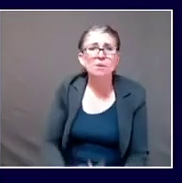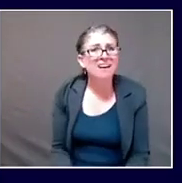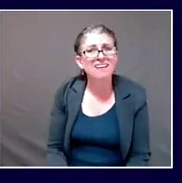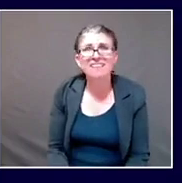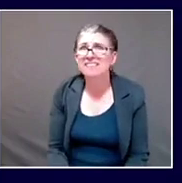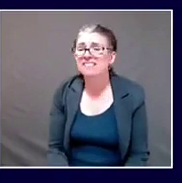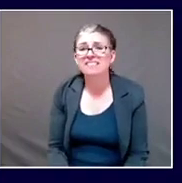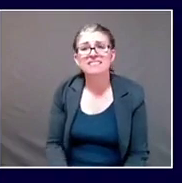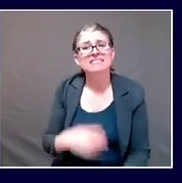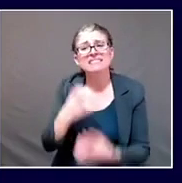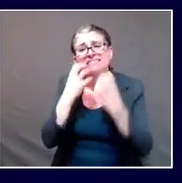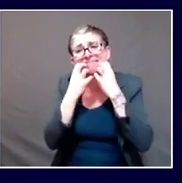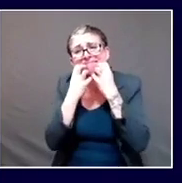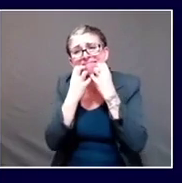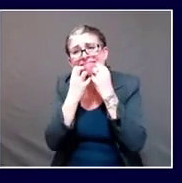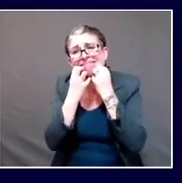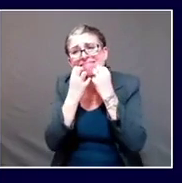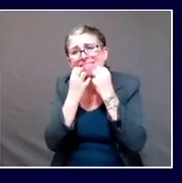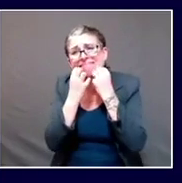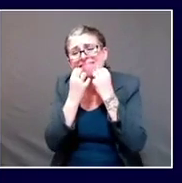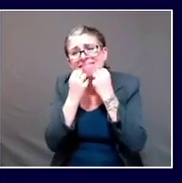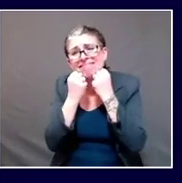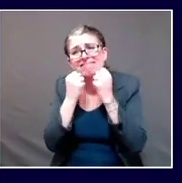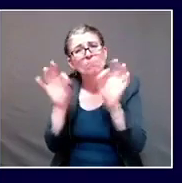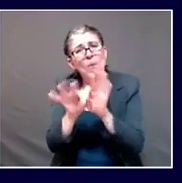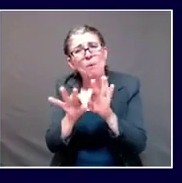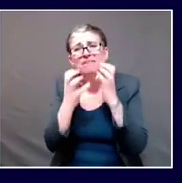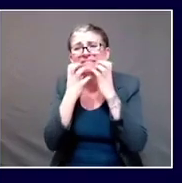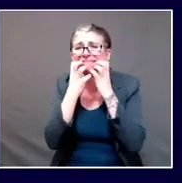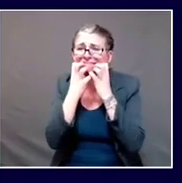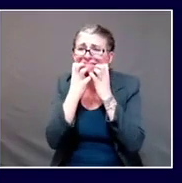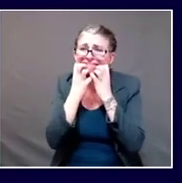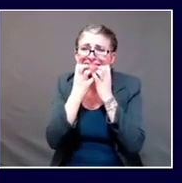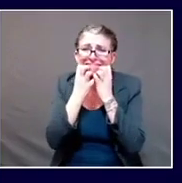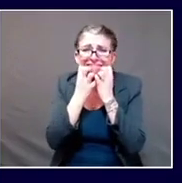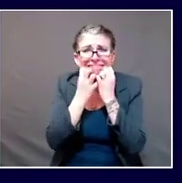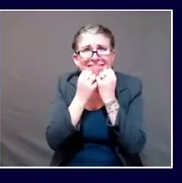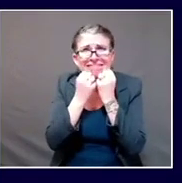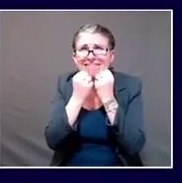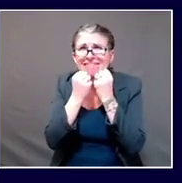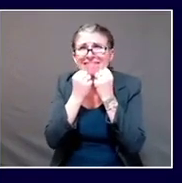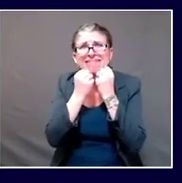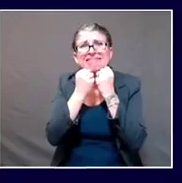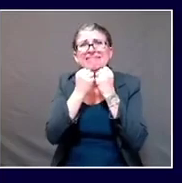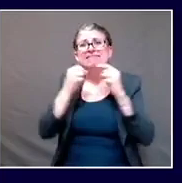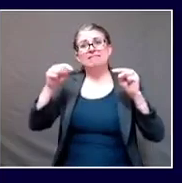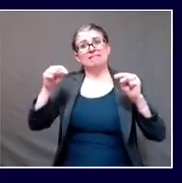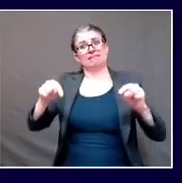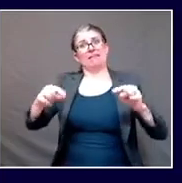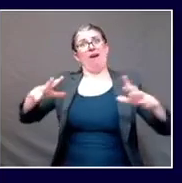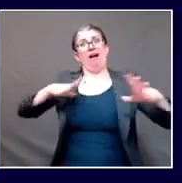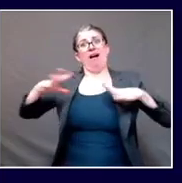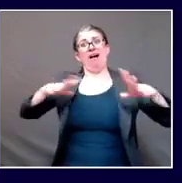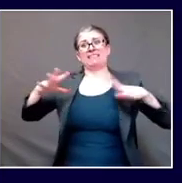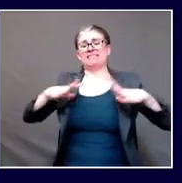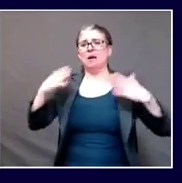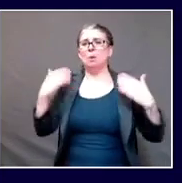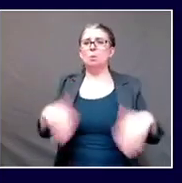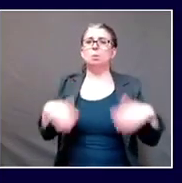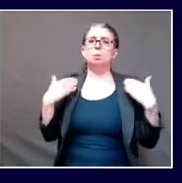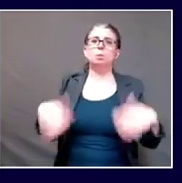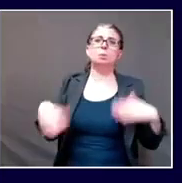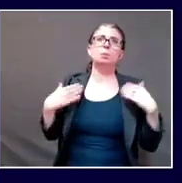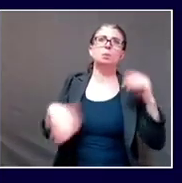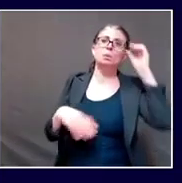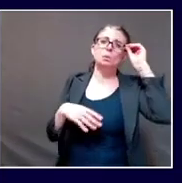one, but a healthy one, a safe one. It means not having friends over for a holiday dinner. It means